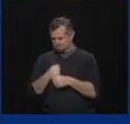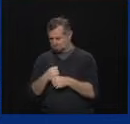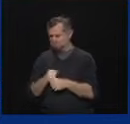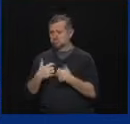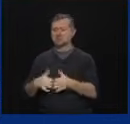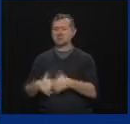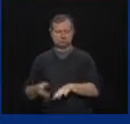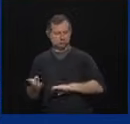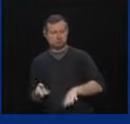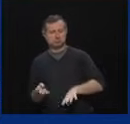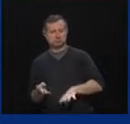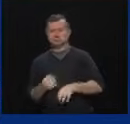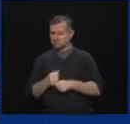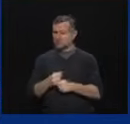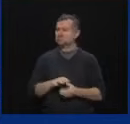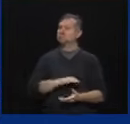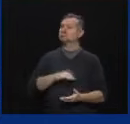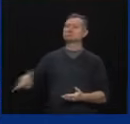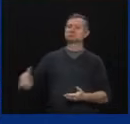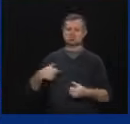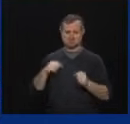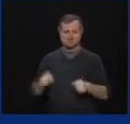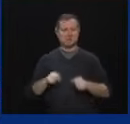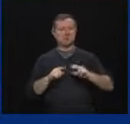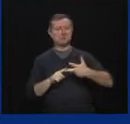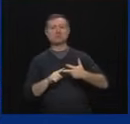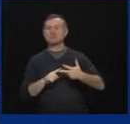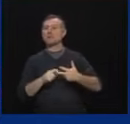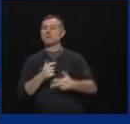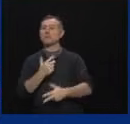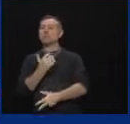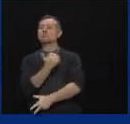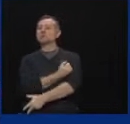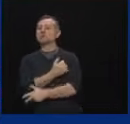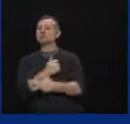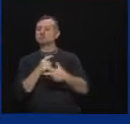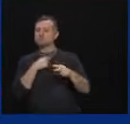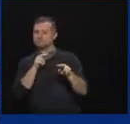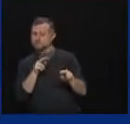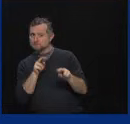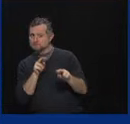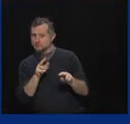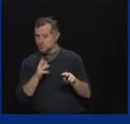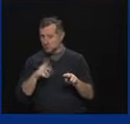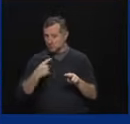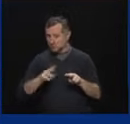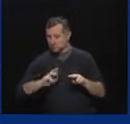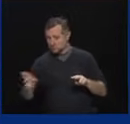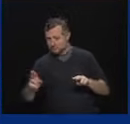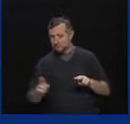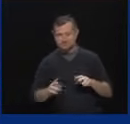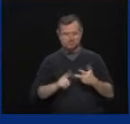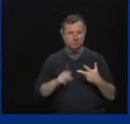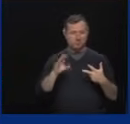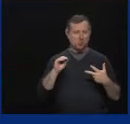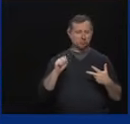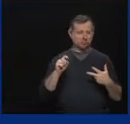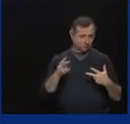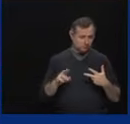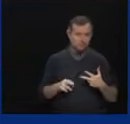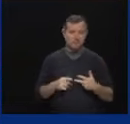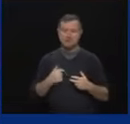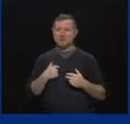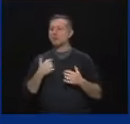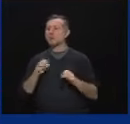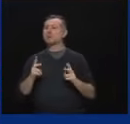plenty for us to be able to do the booster shots. I'm going to keep tracking that. That's what I'm told now. I want to see if that changes, but I do not want people to deal with that